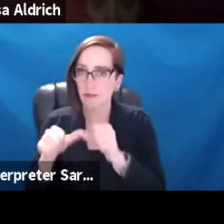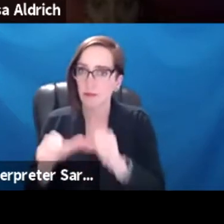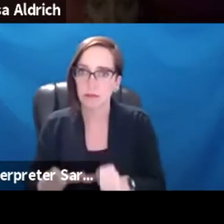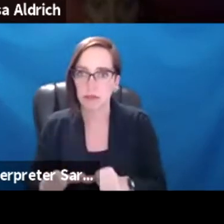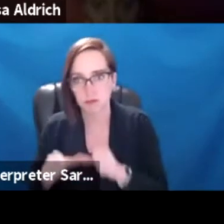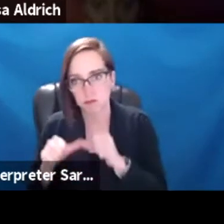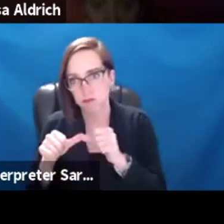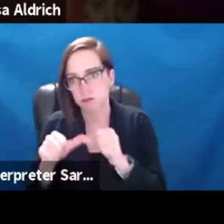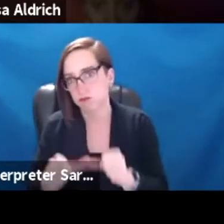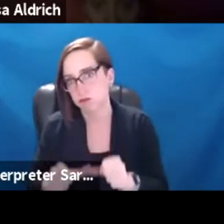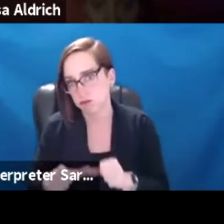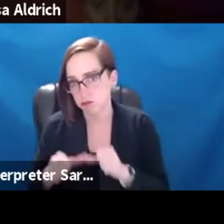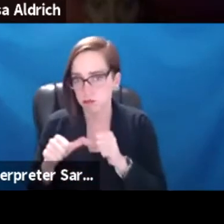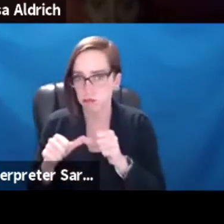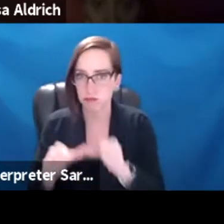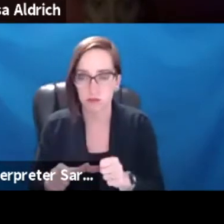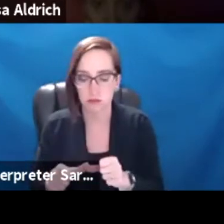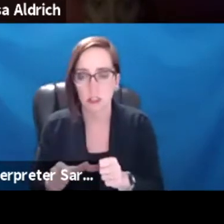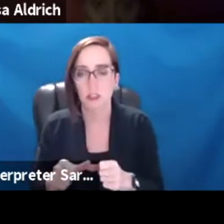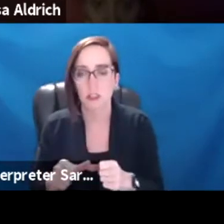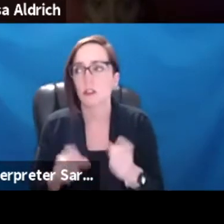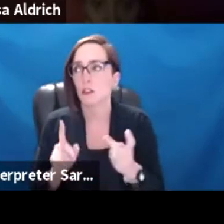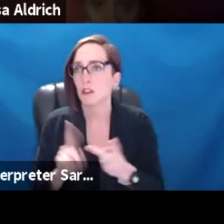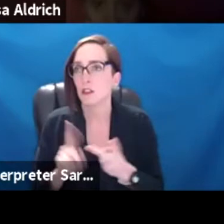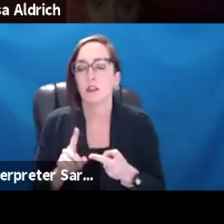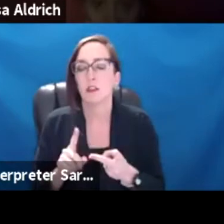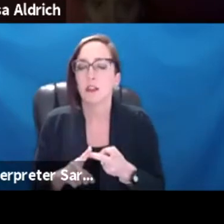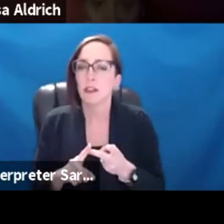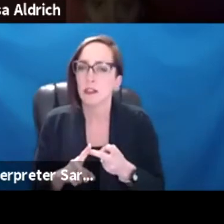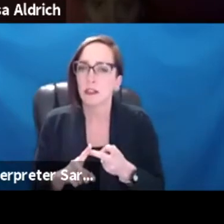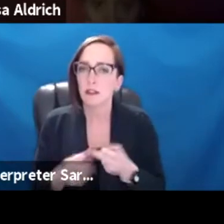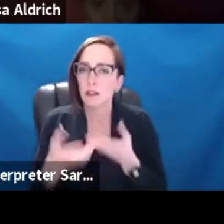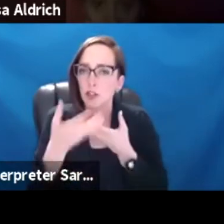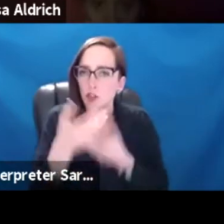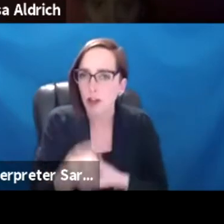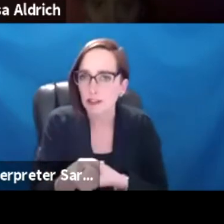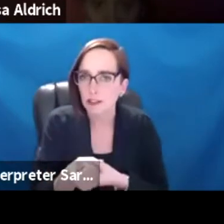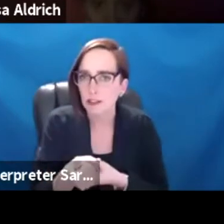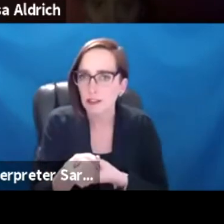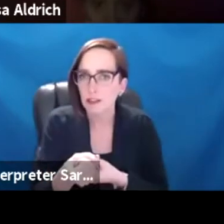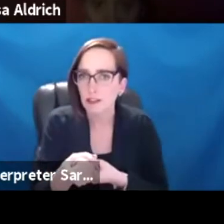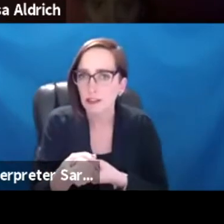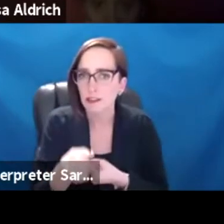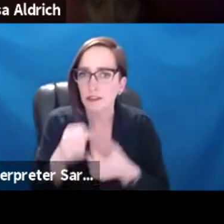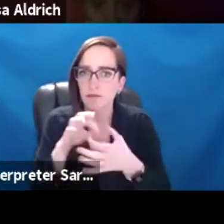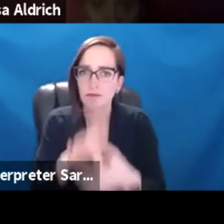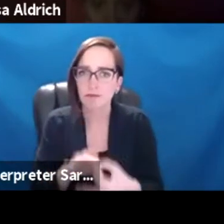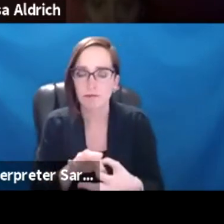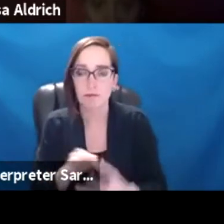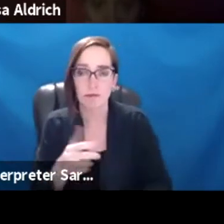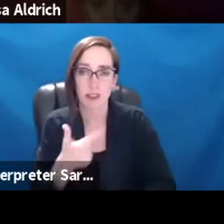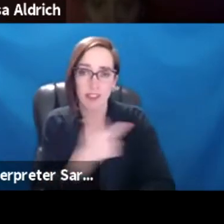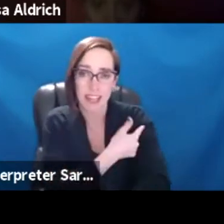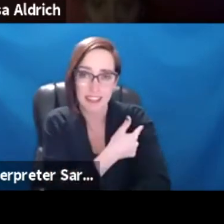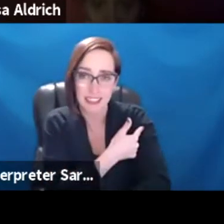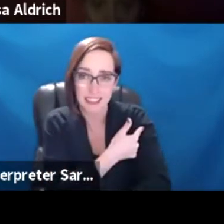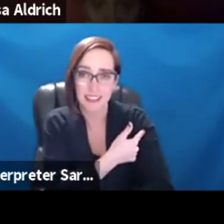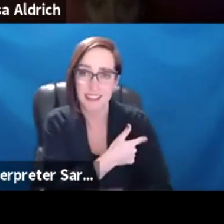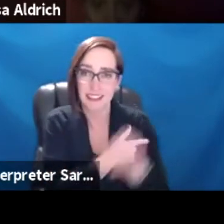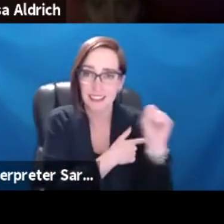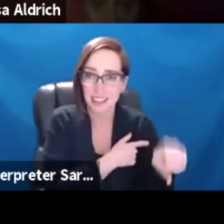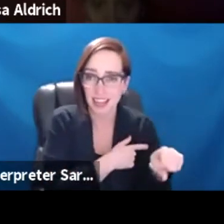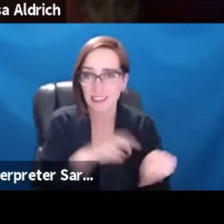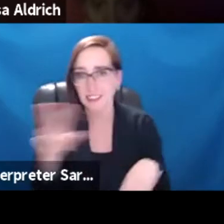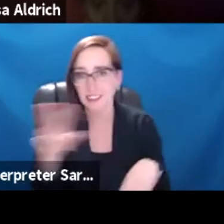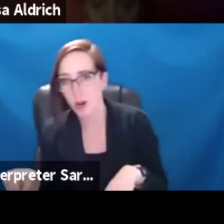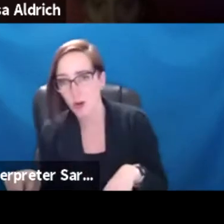The distrust and feeling around vaccines, should I, shouldn't I, the longing to